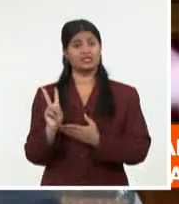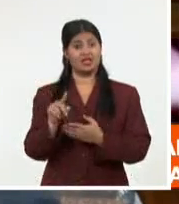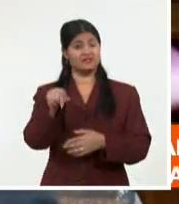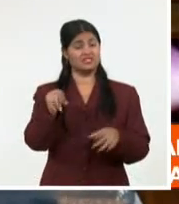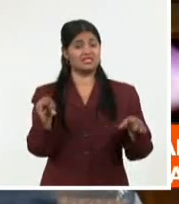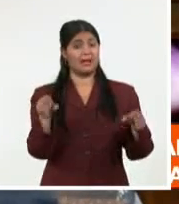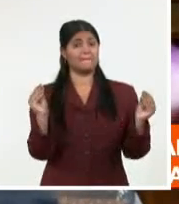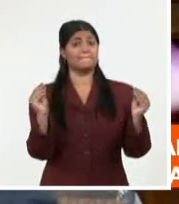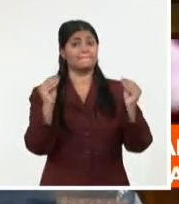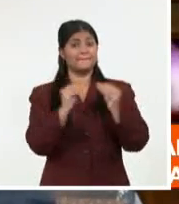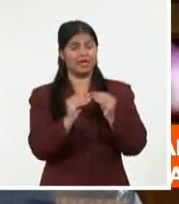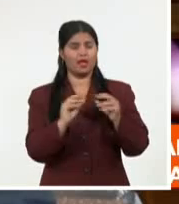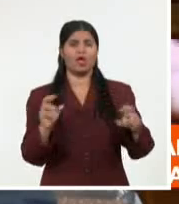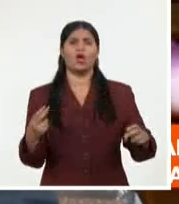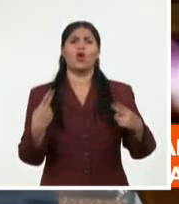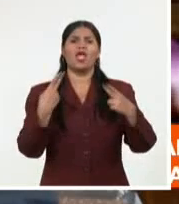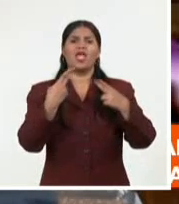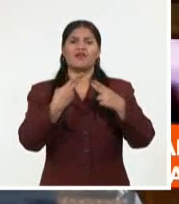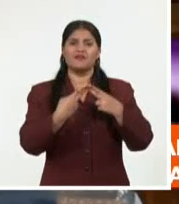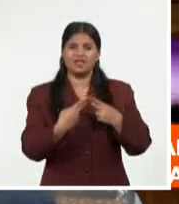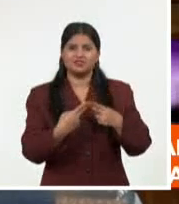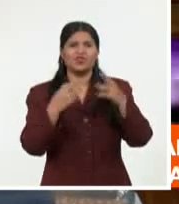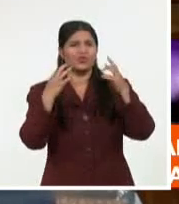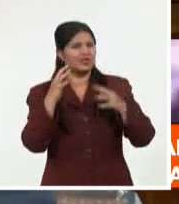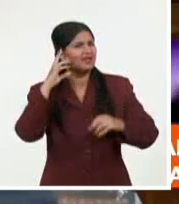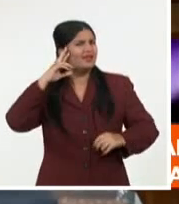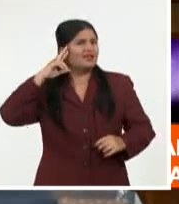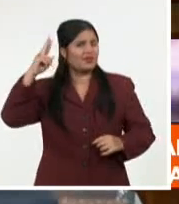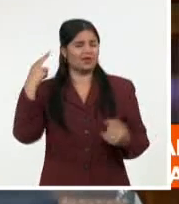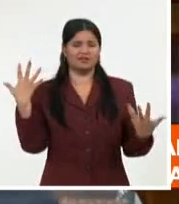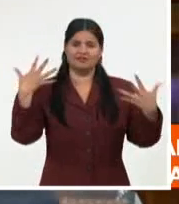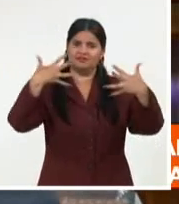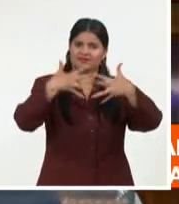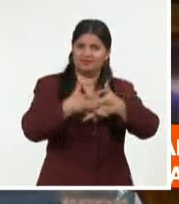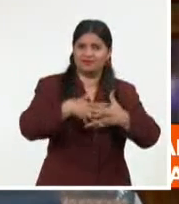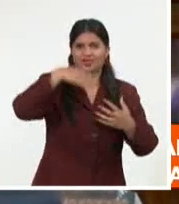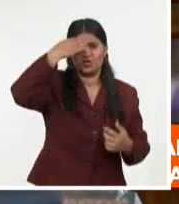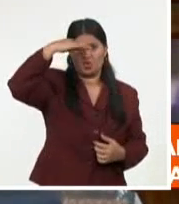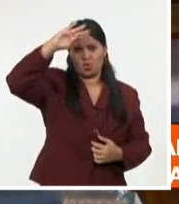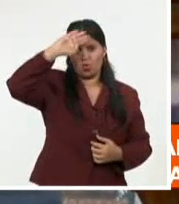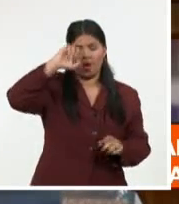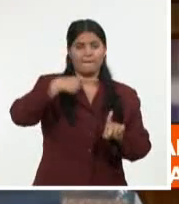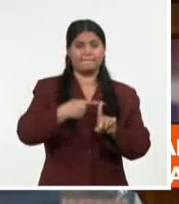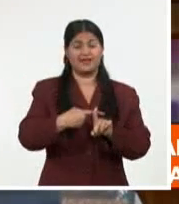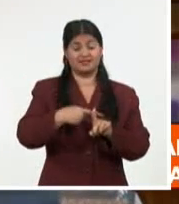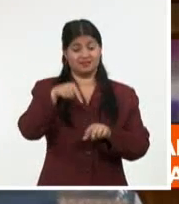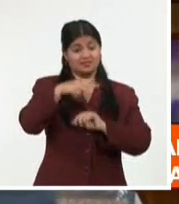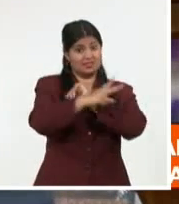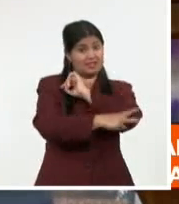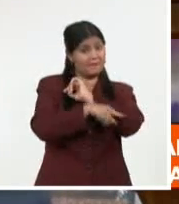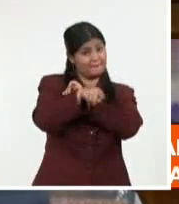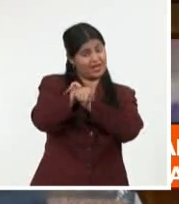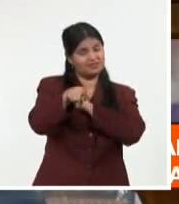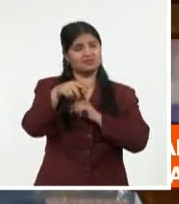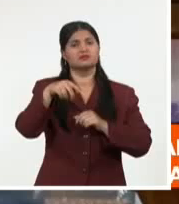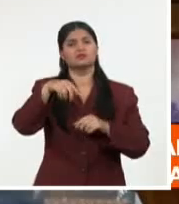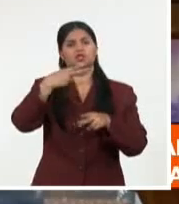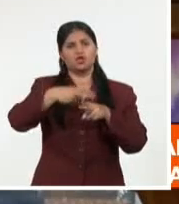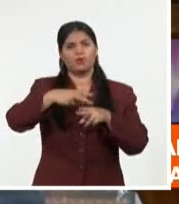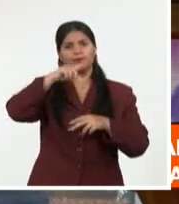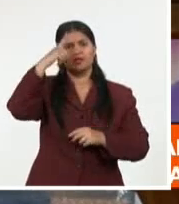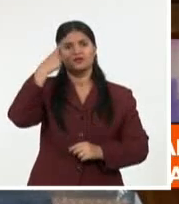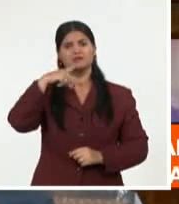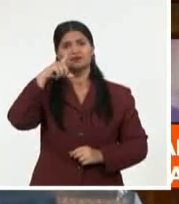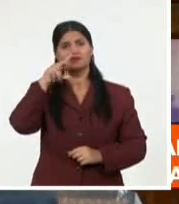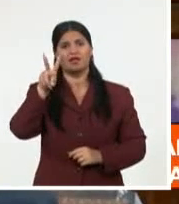aniversario del establecimiento de relaciones diplomáticas entre la República de Cuba y San Vicente y las Granadinas, acontecimiento